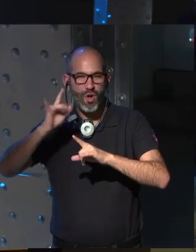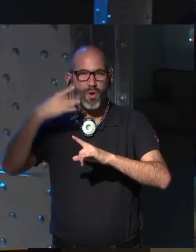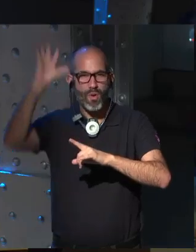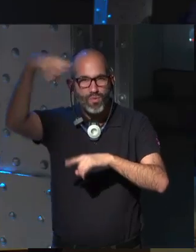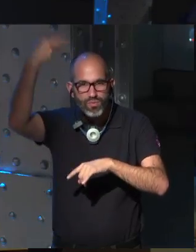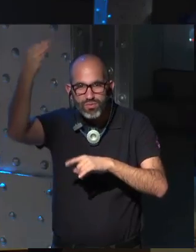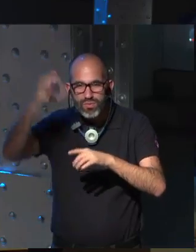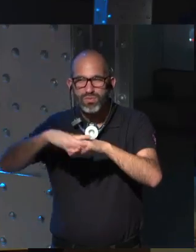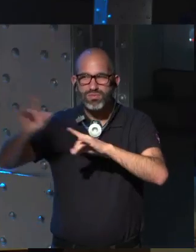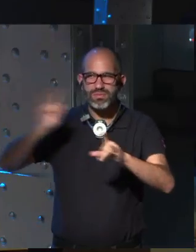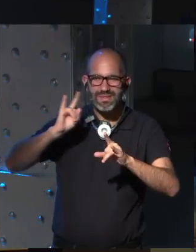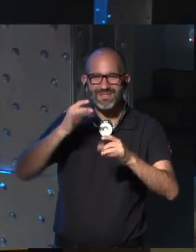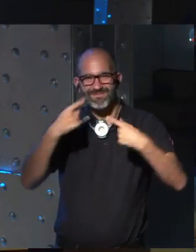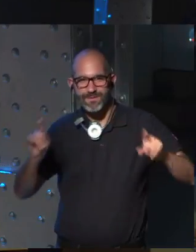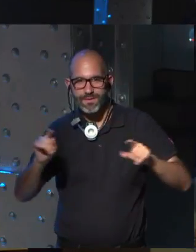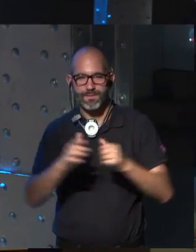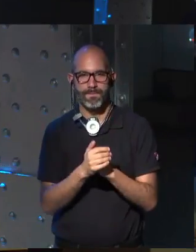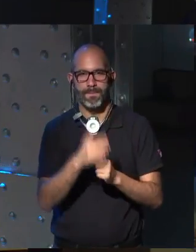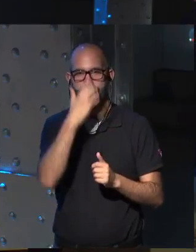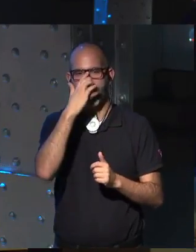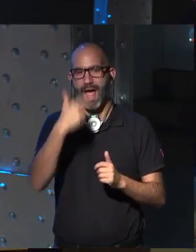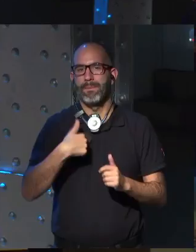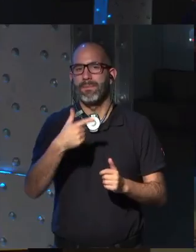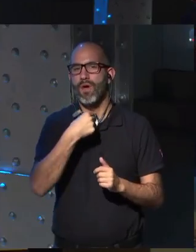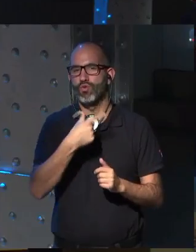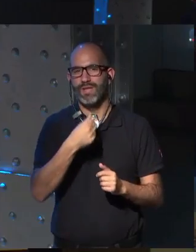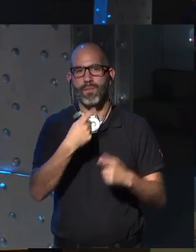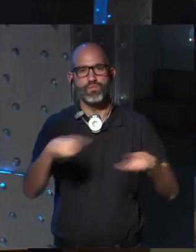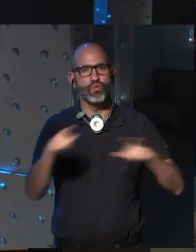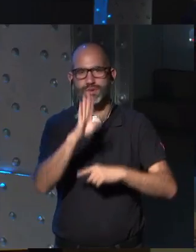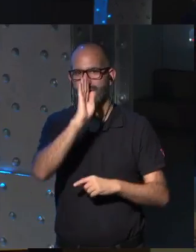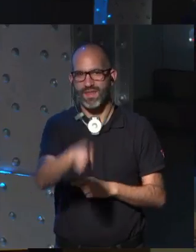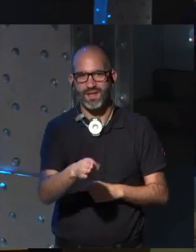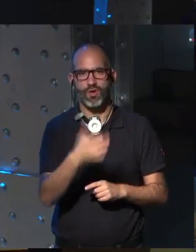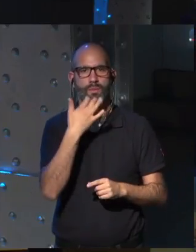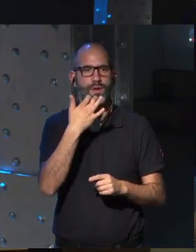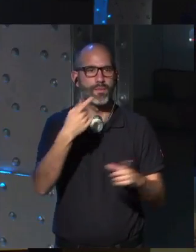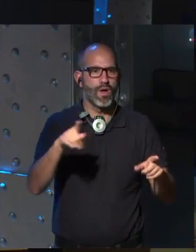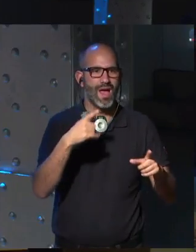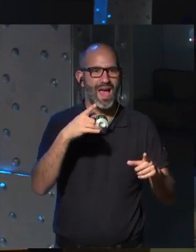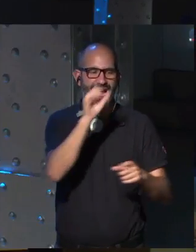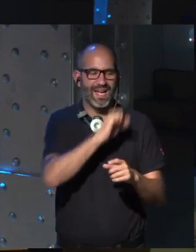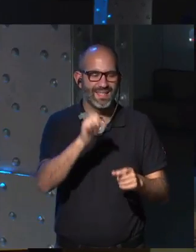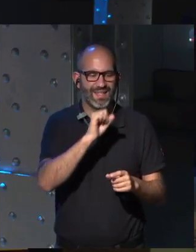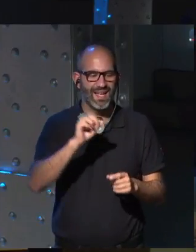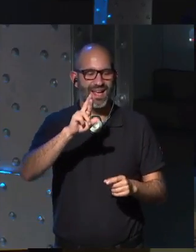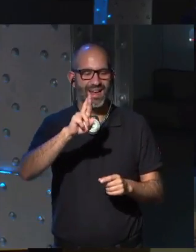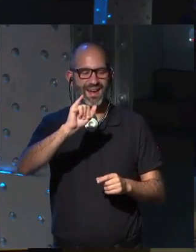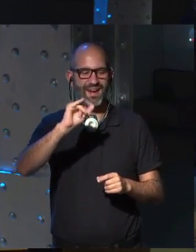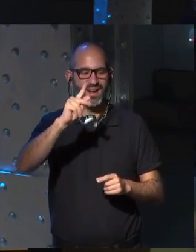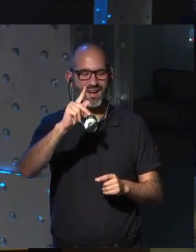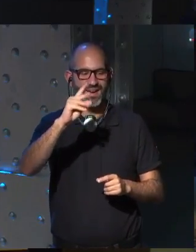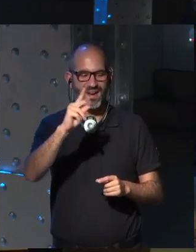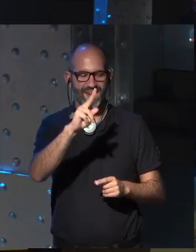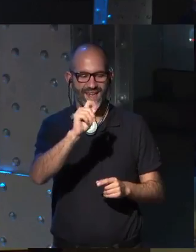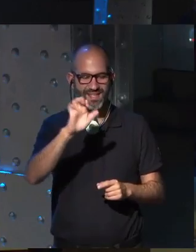A mí me habría gustado. I would really have liked to attend live events, listen to Nick Breck, no